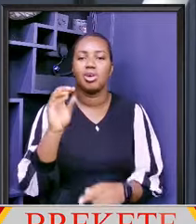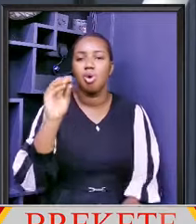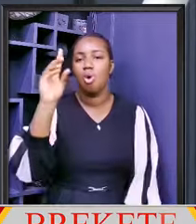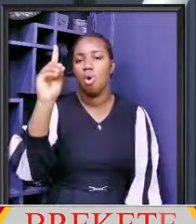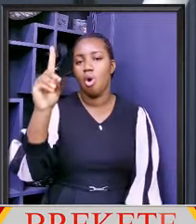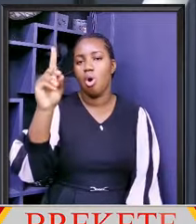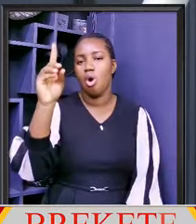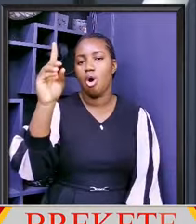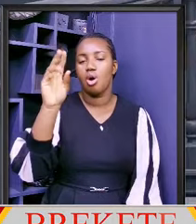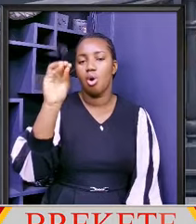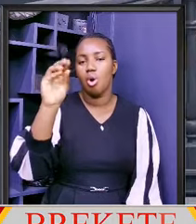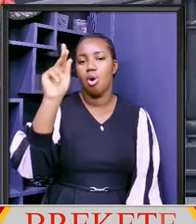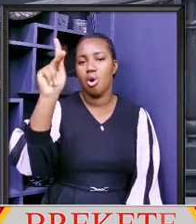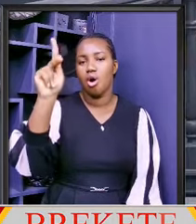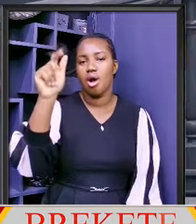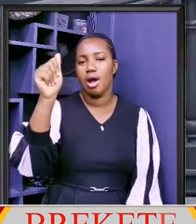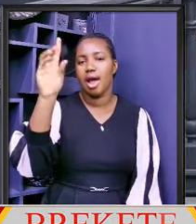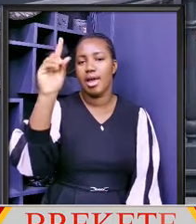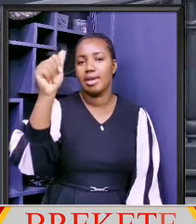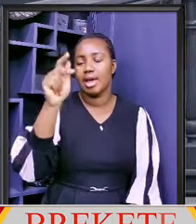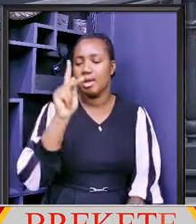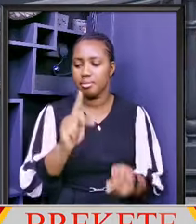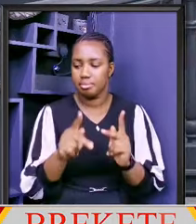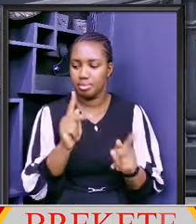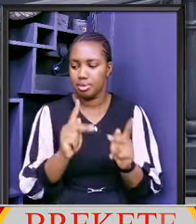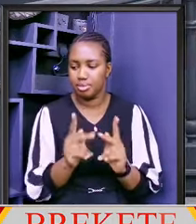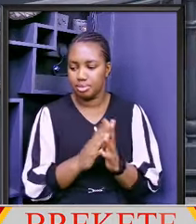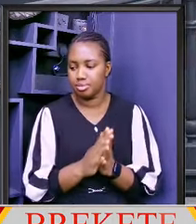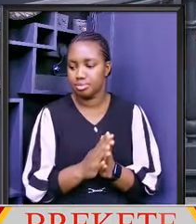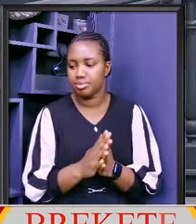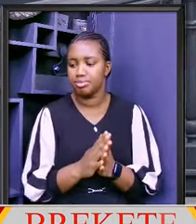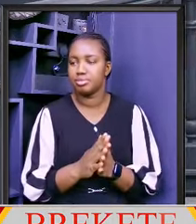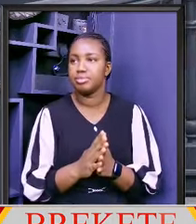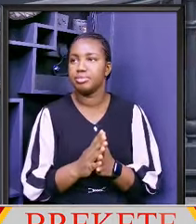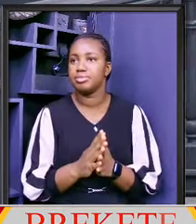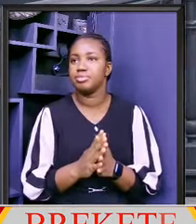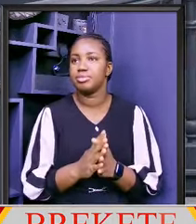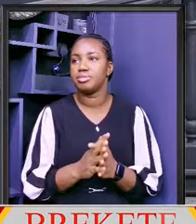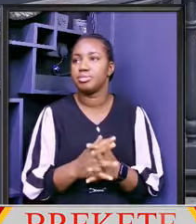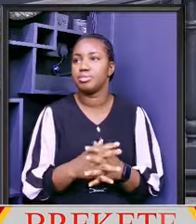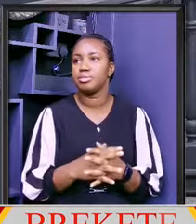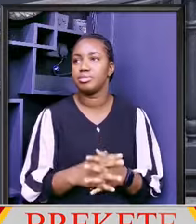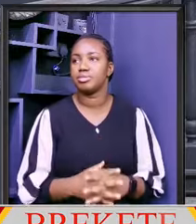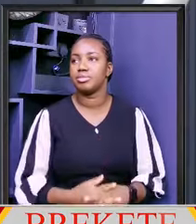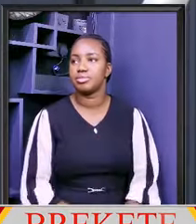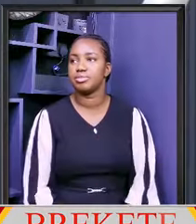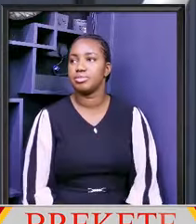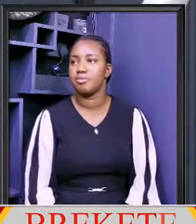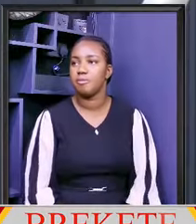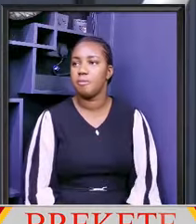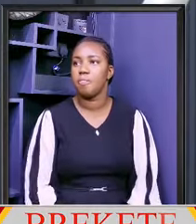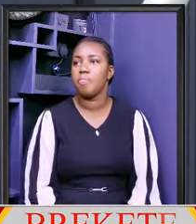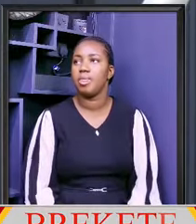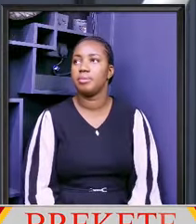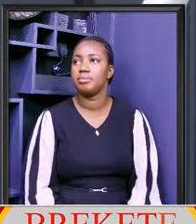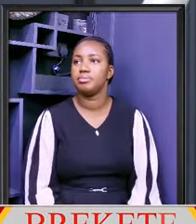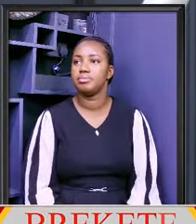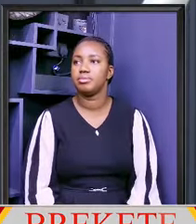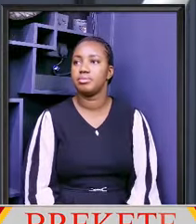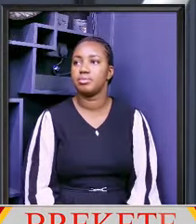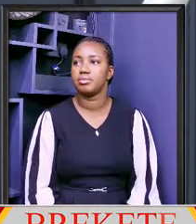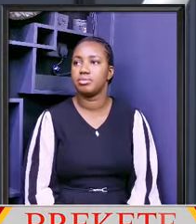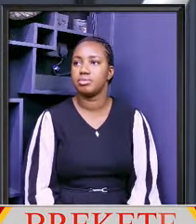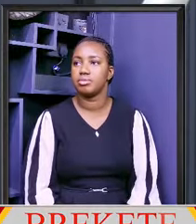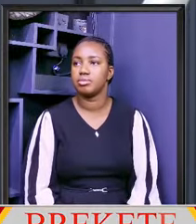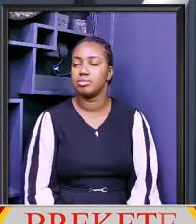Okada people. Give them microphone. Make you enter here. The chief,